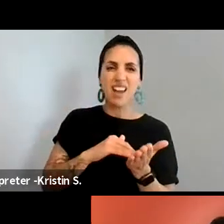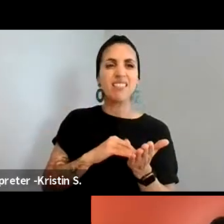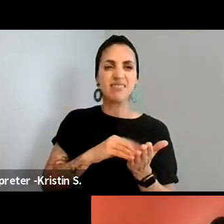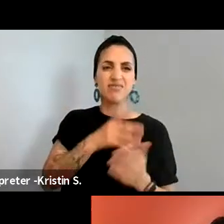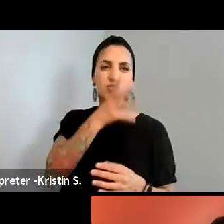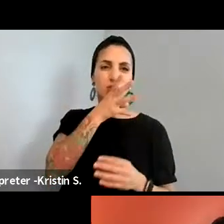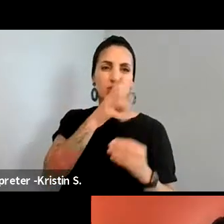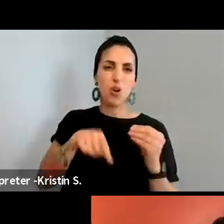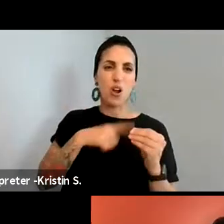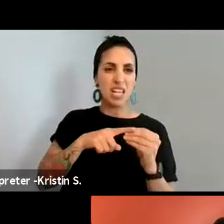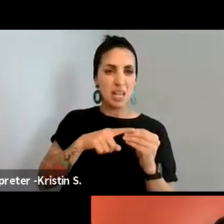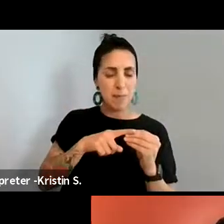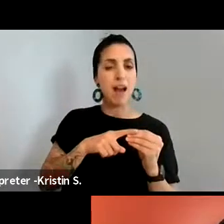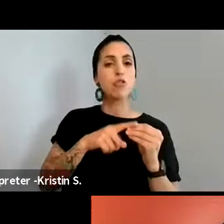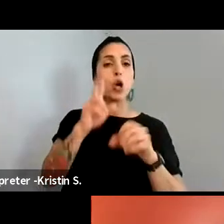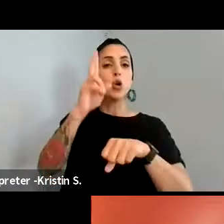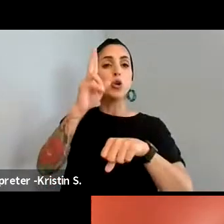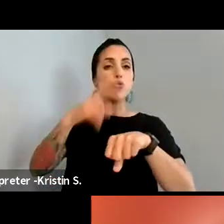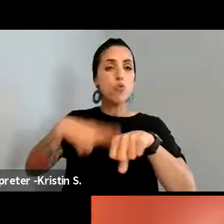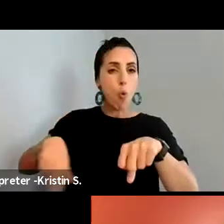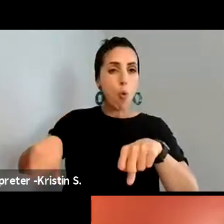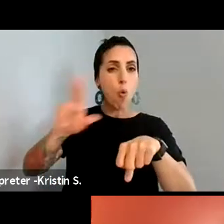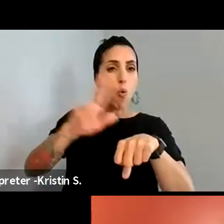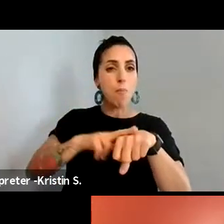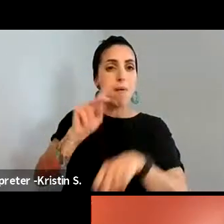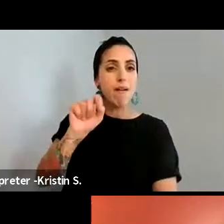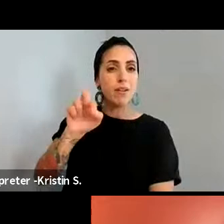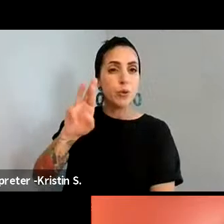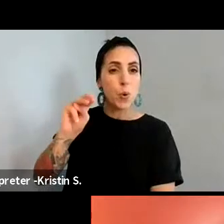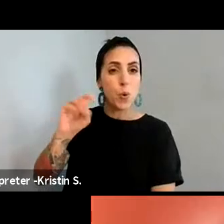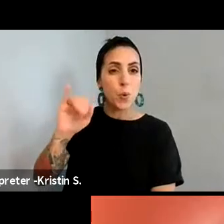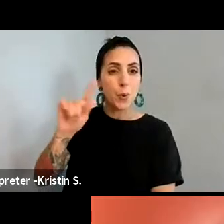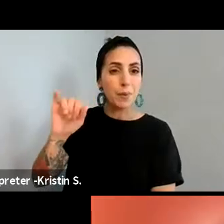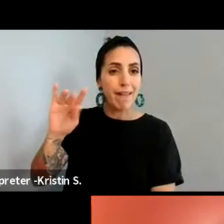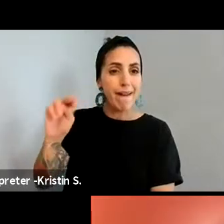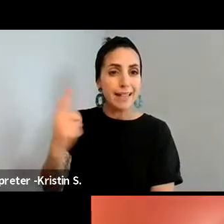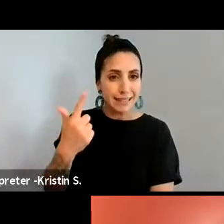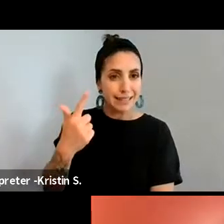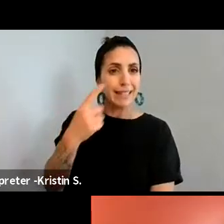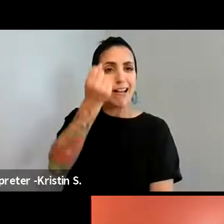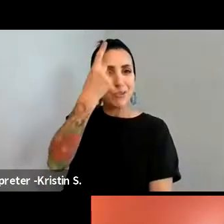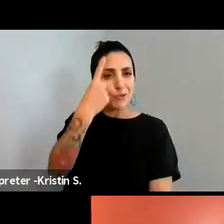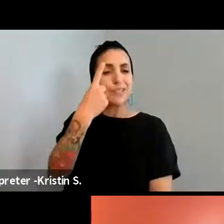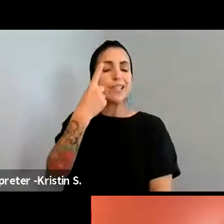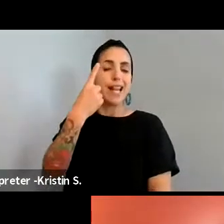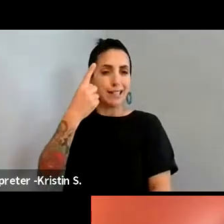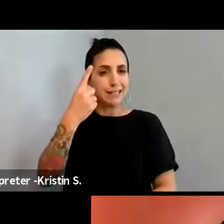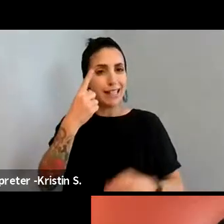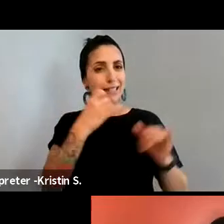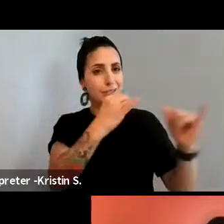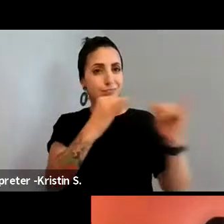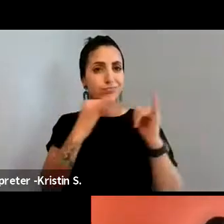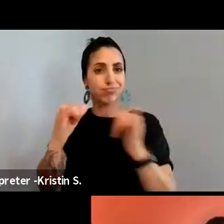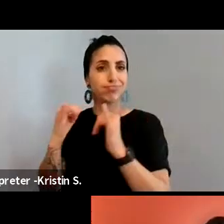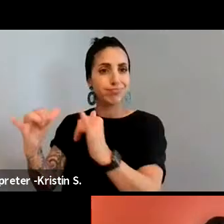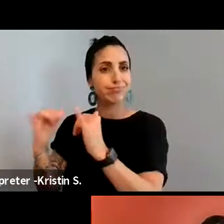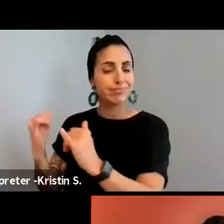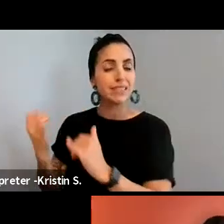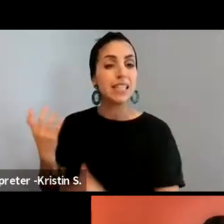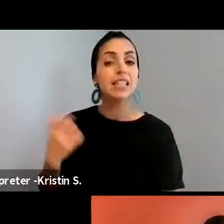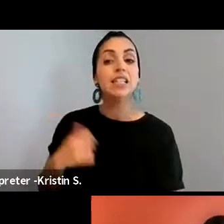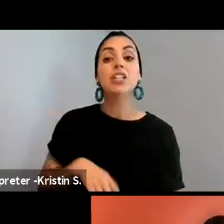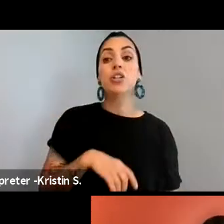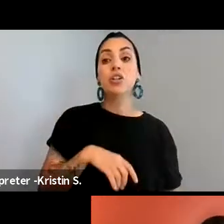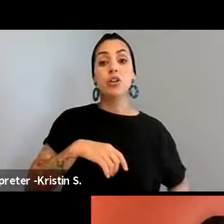about normalizing, right, disability, because I think this is where we are. So we have some questions from the audience. So the first question